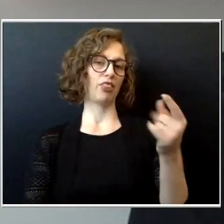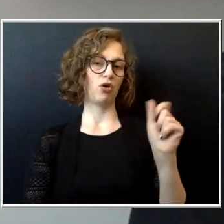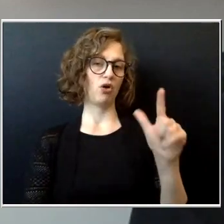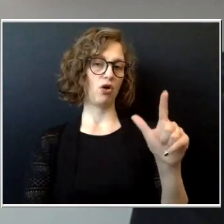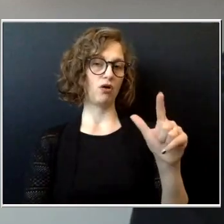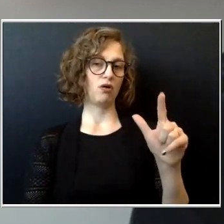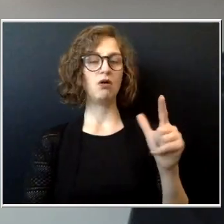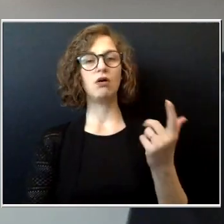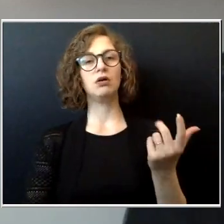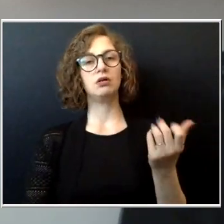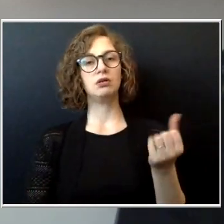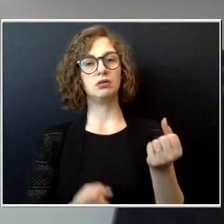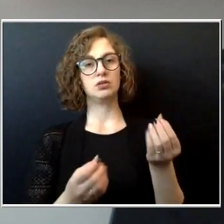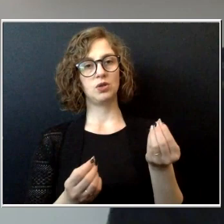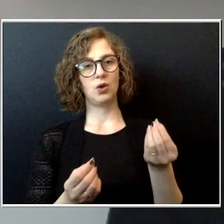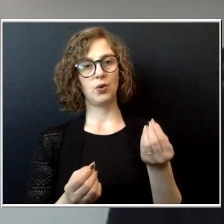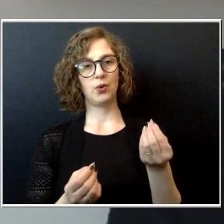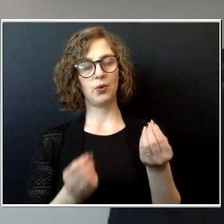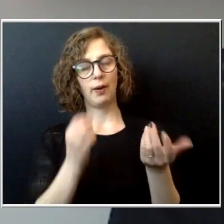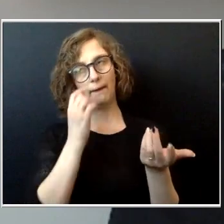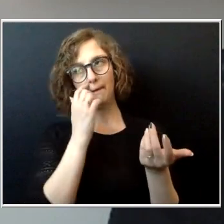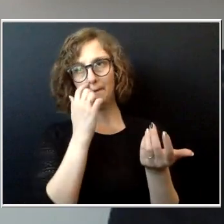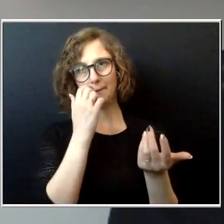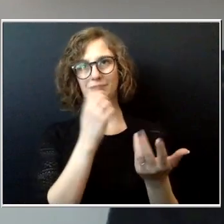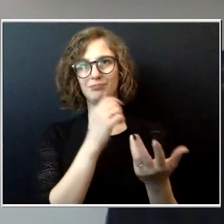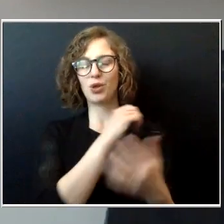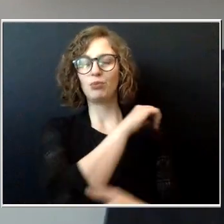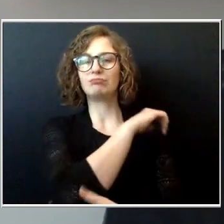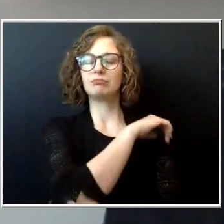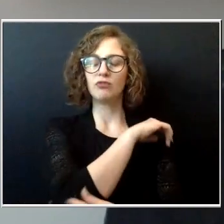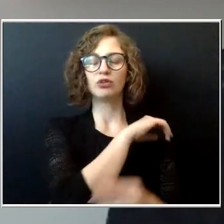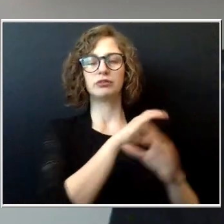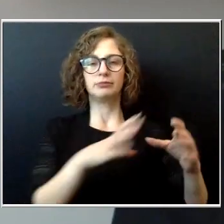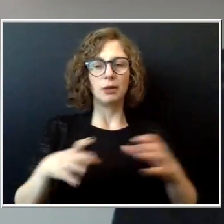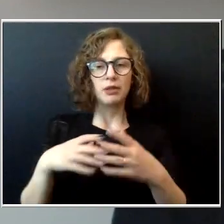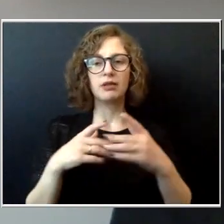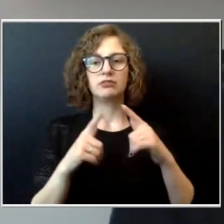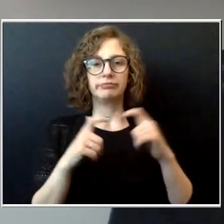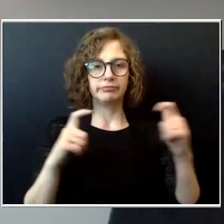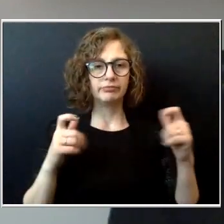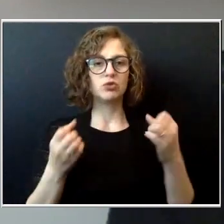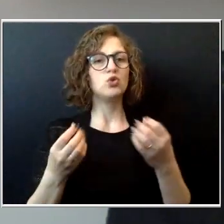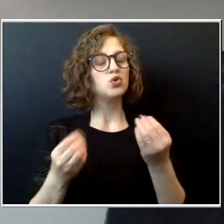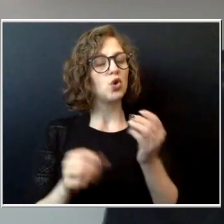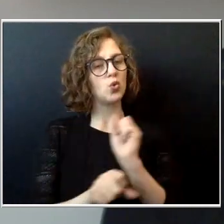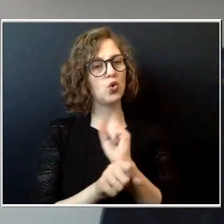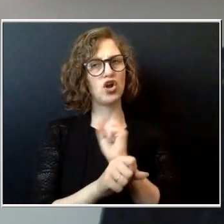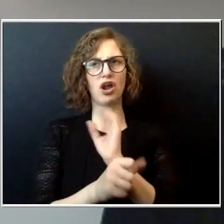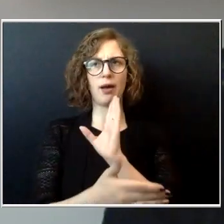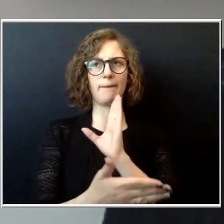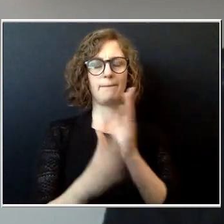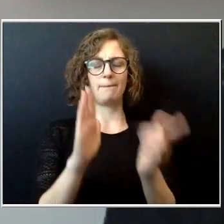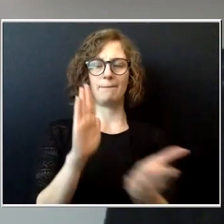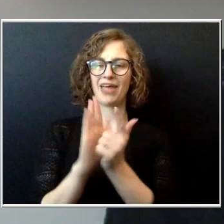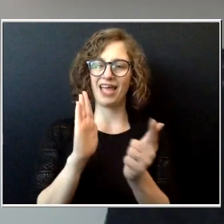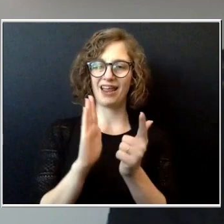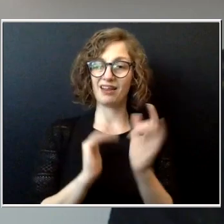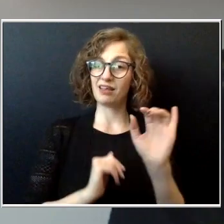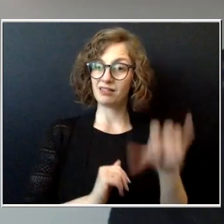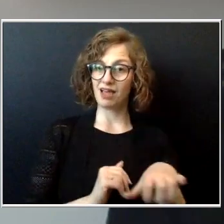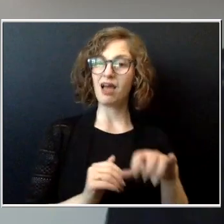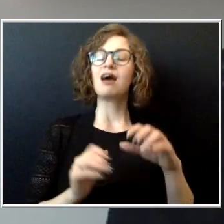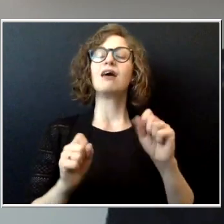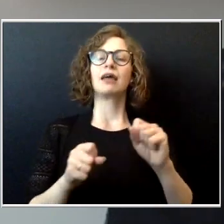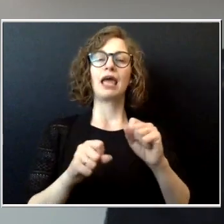them, is working towards improving the disparities with regards to cancer as well. So I think this is